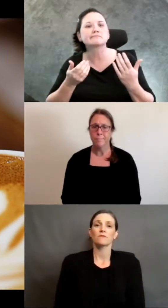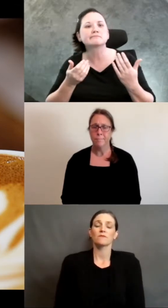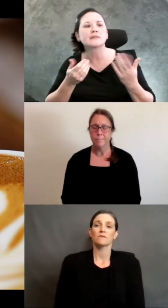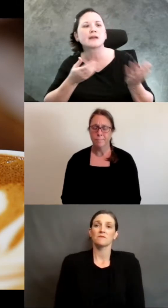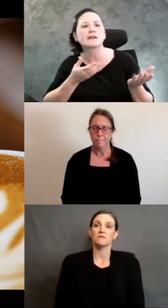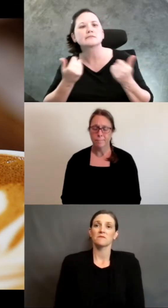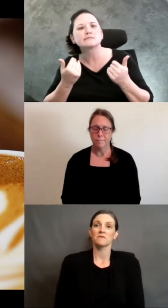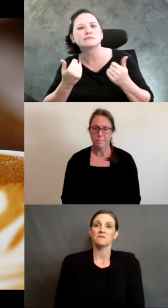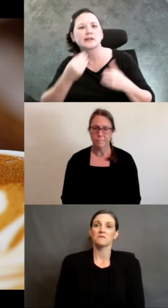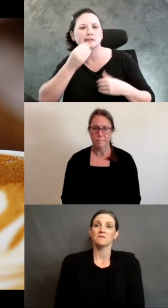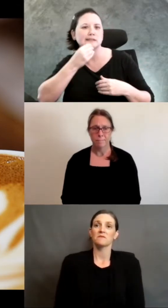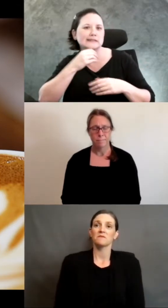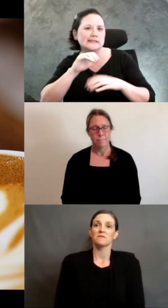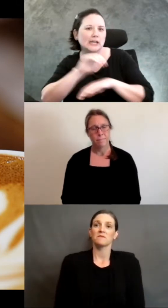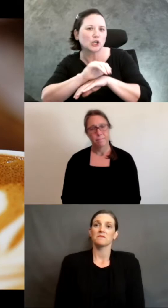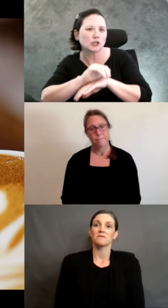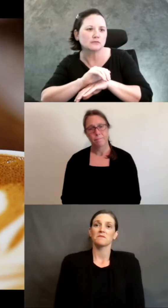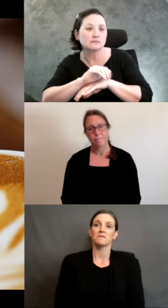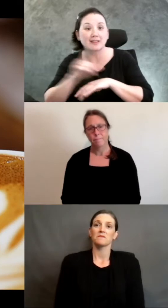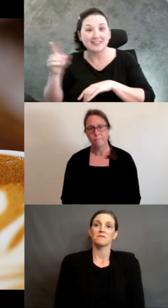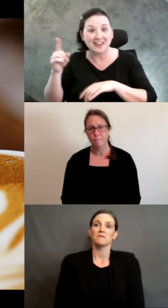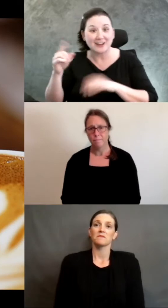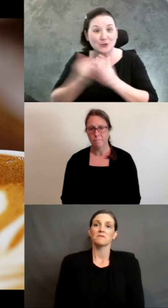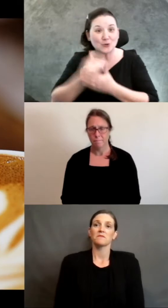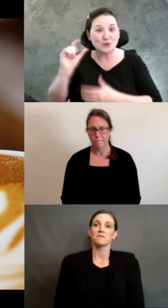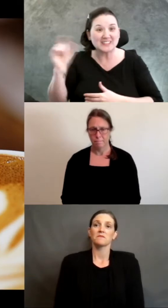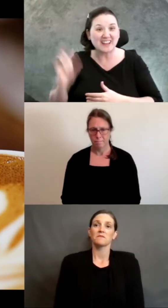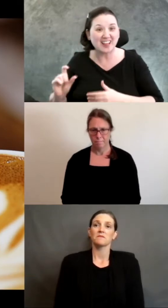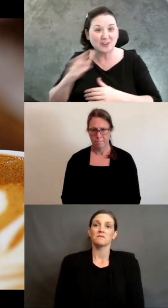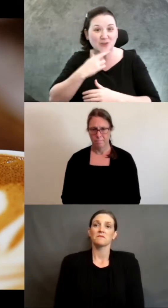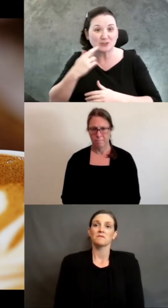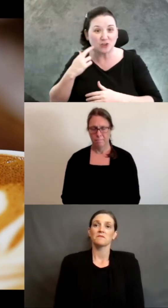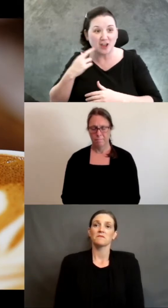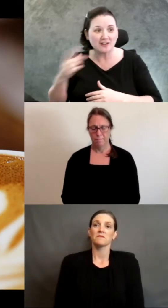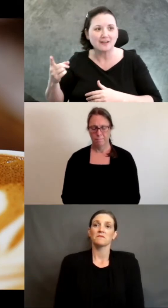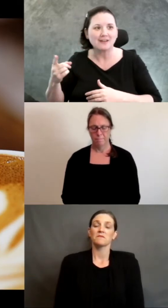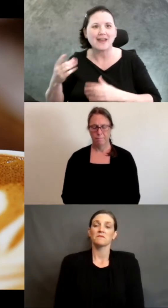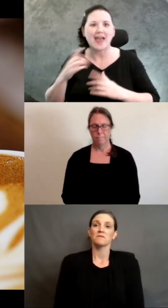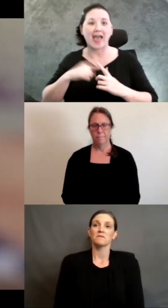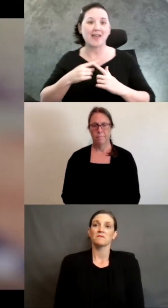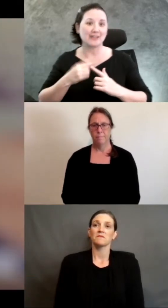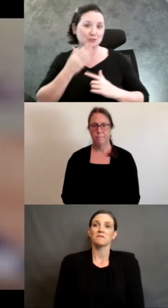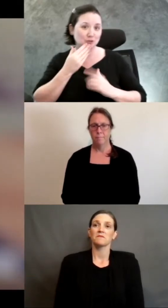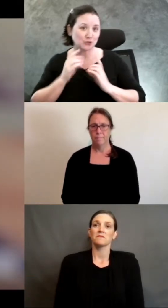that new Italian restaurant? And dessert and karaoke back here.